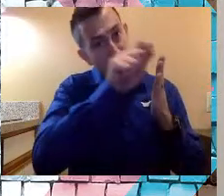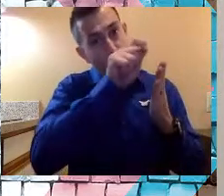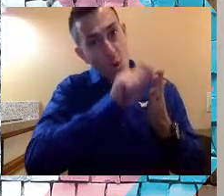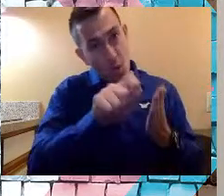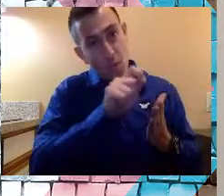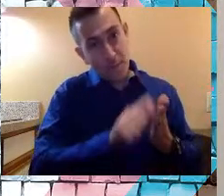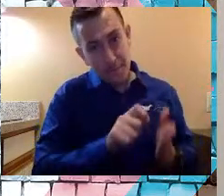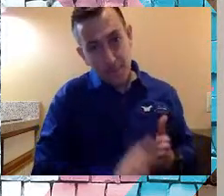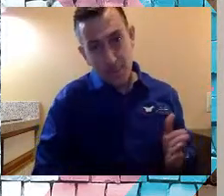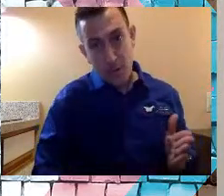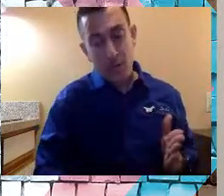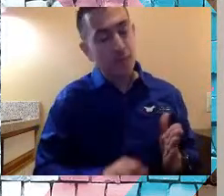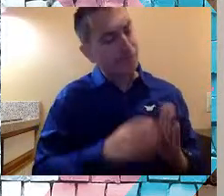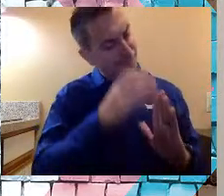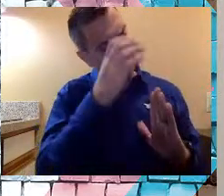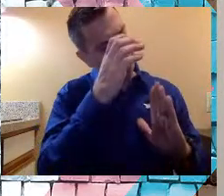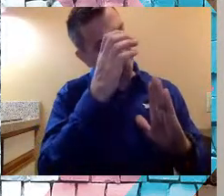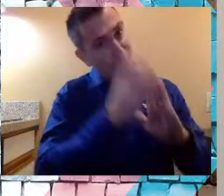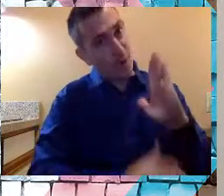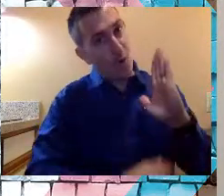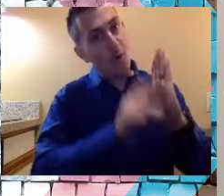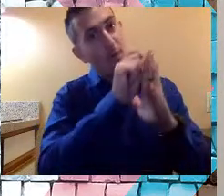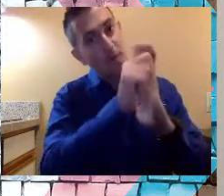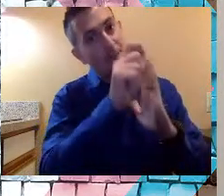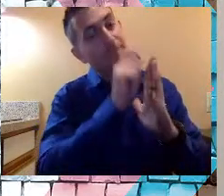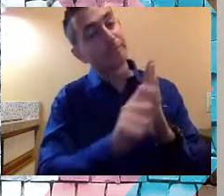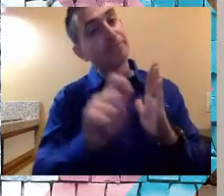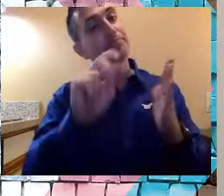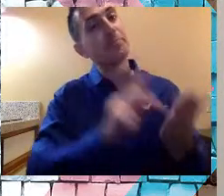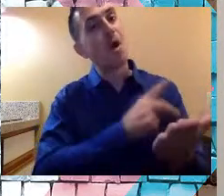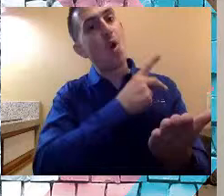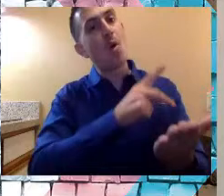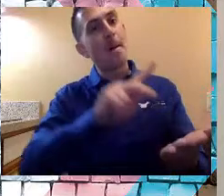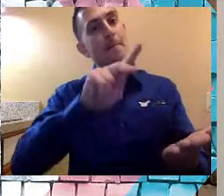would be nice. I would love to get a poem from someone.